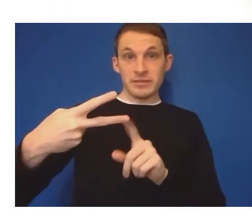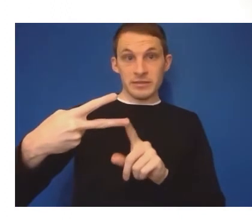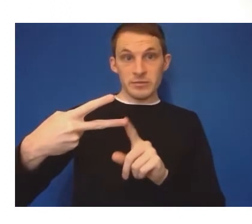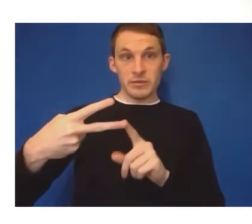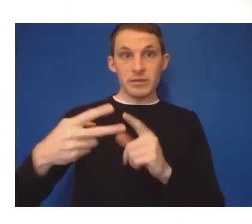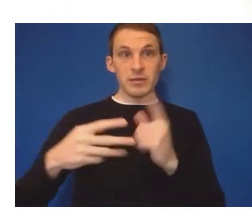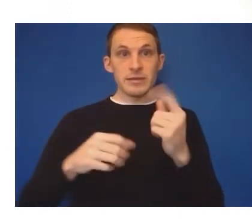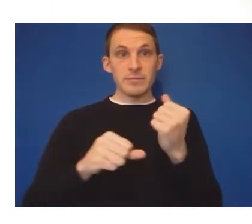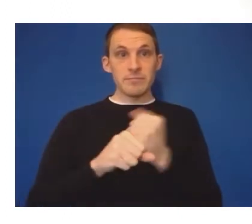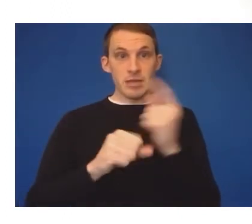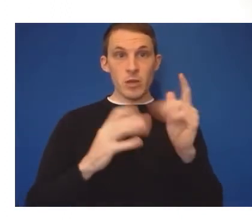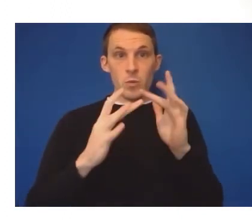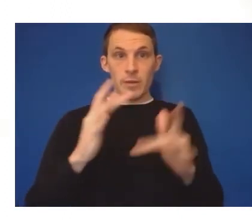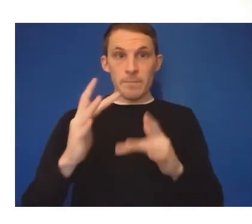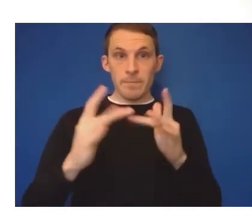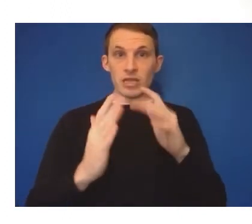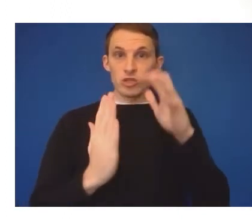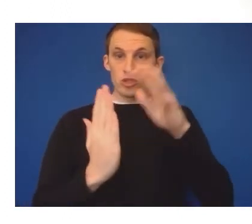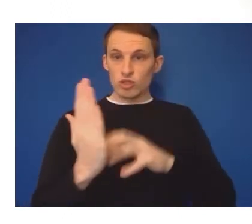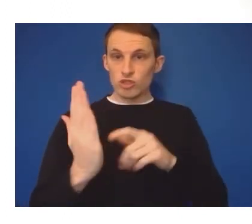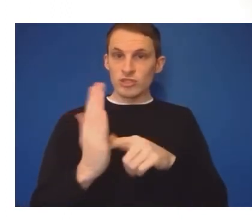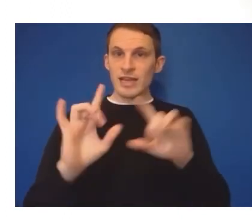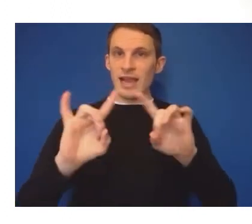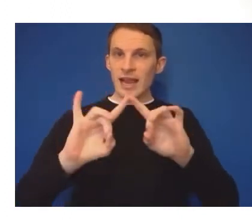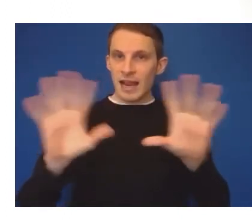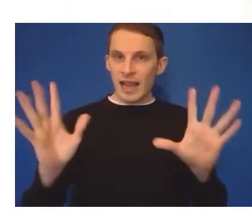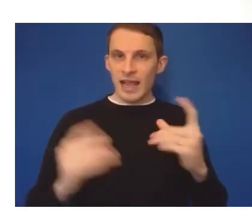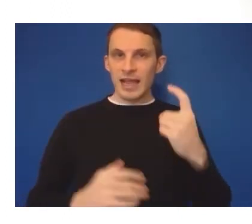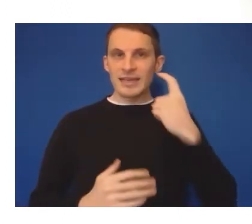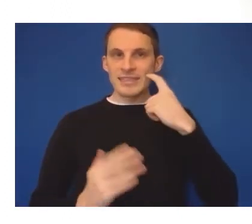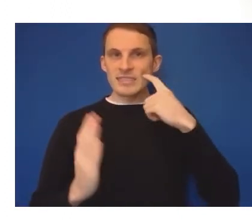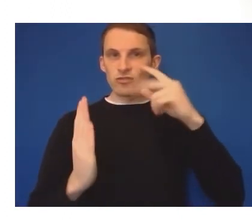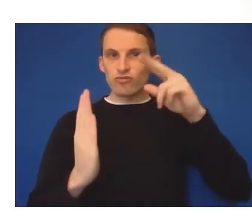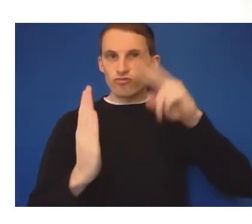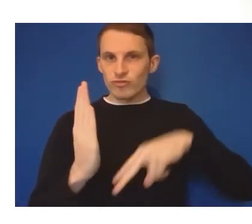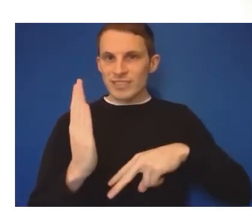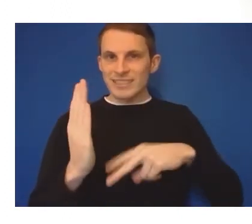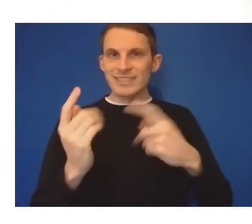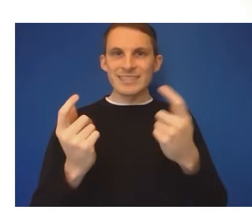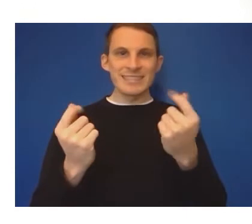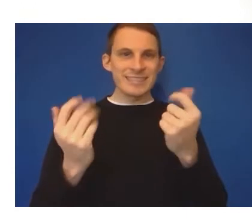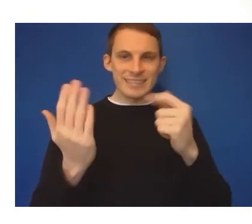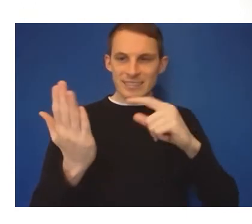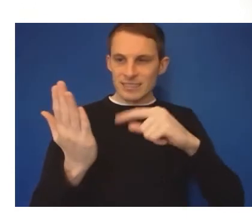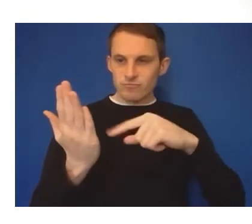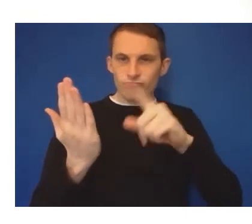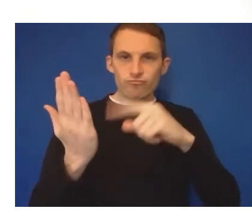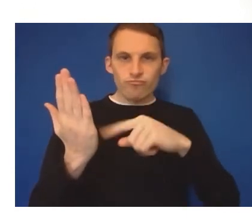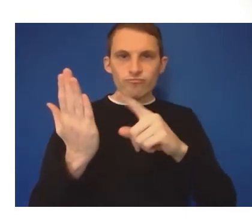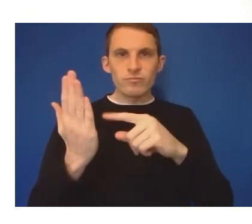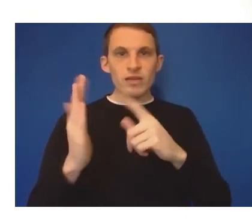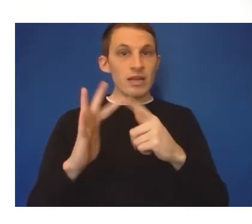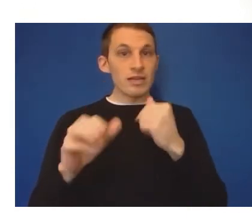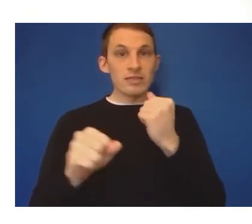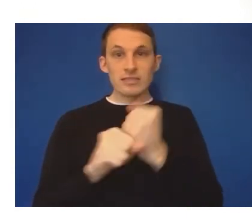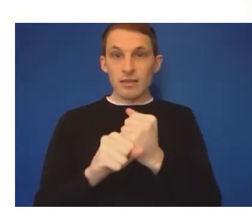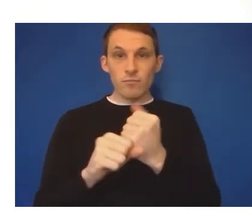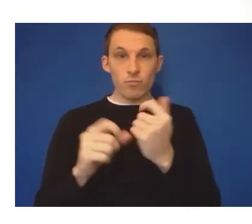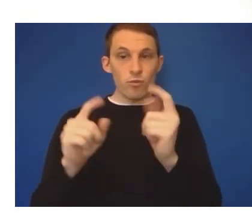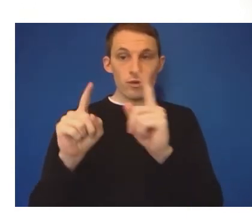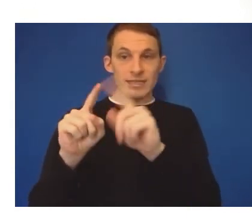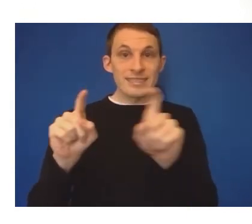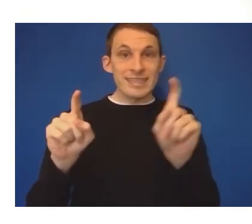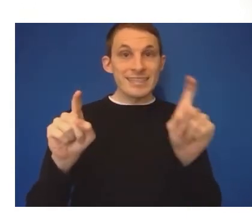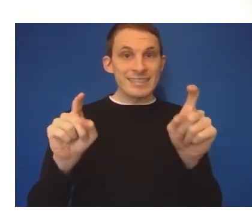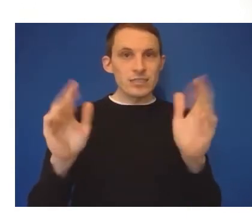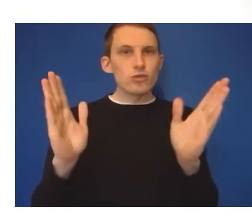pages clear, easy to read and easy to navigate. So for example, things like keeping sentences short,